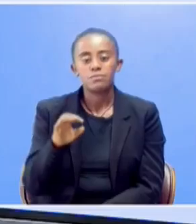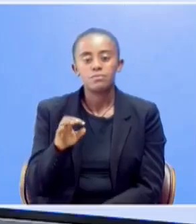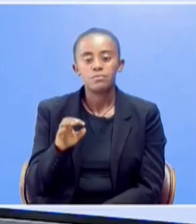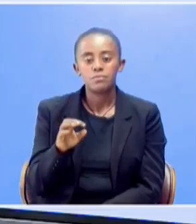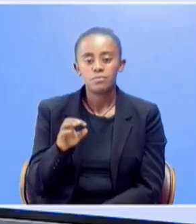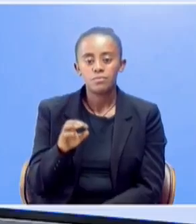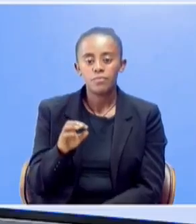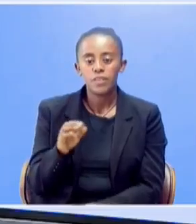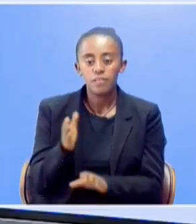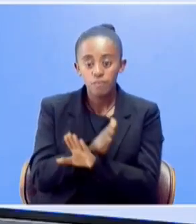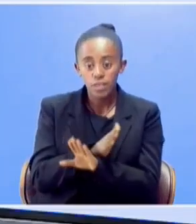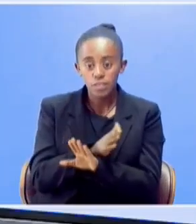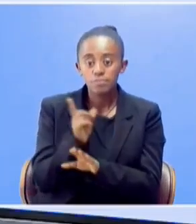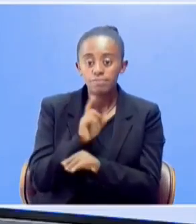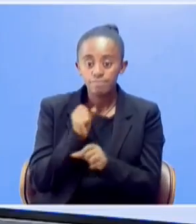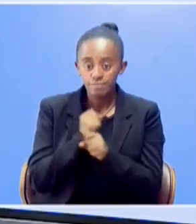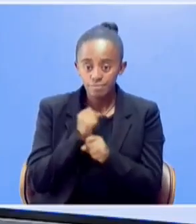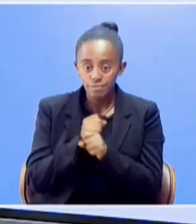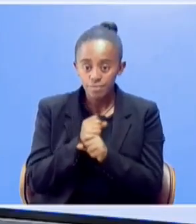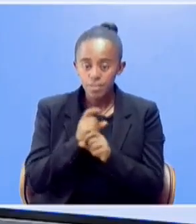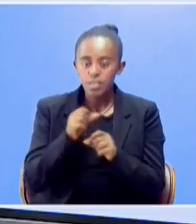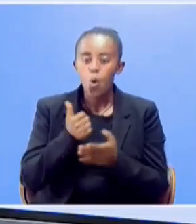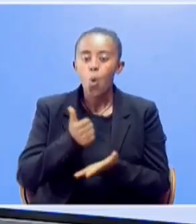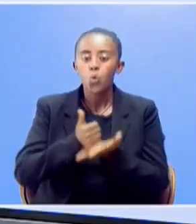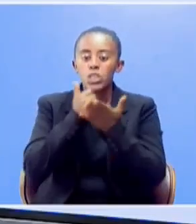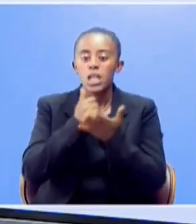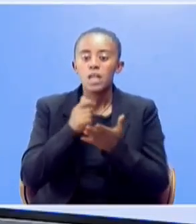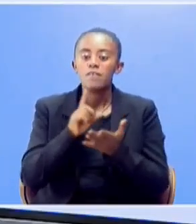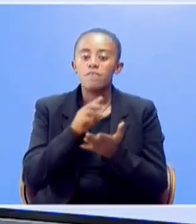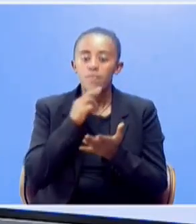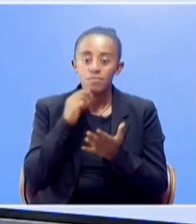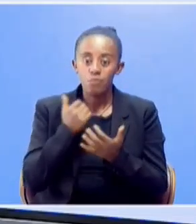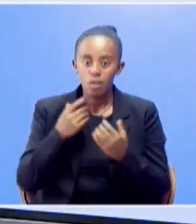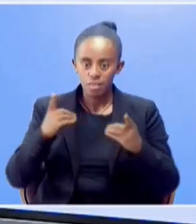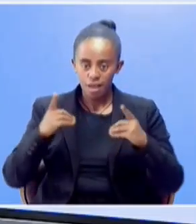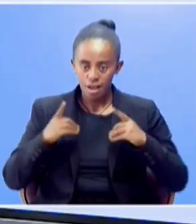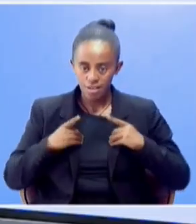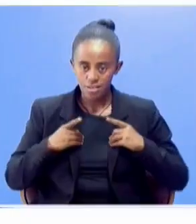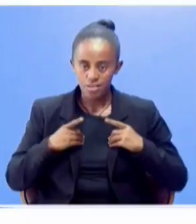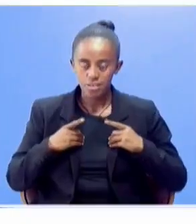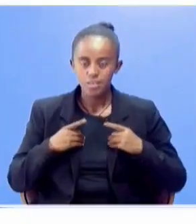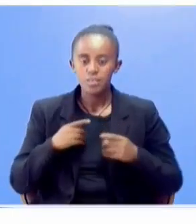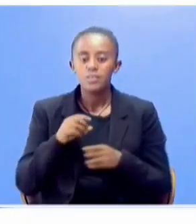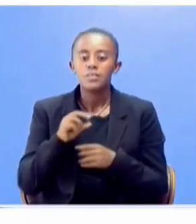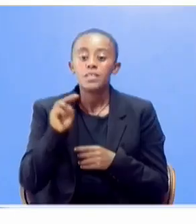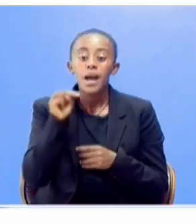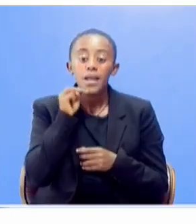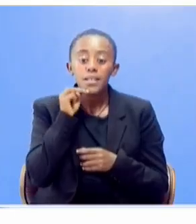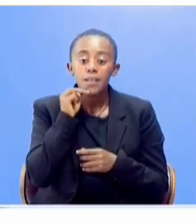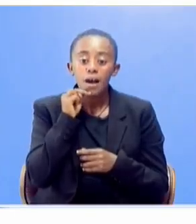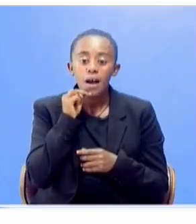one, what do we have here? An auxiliary, had. So, Nadia had